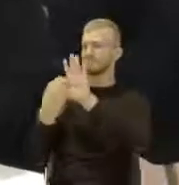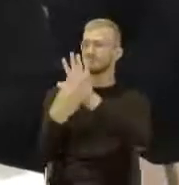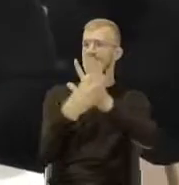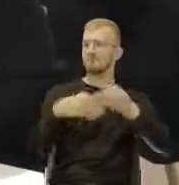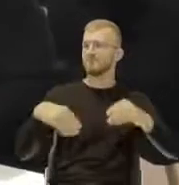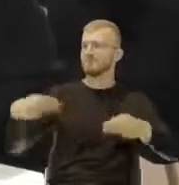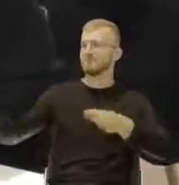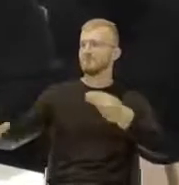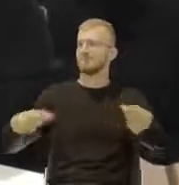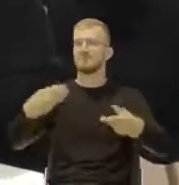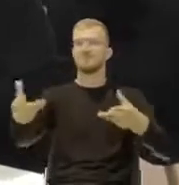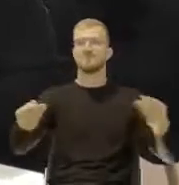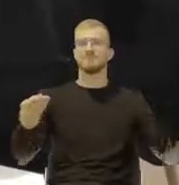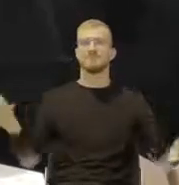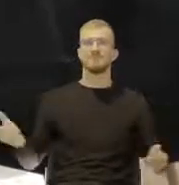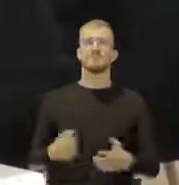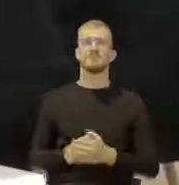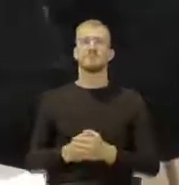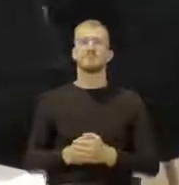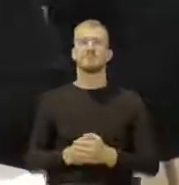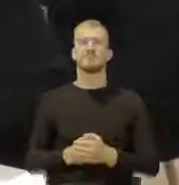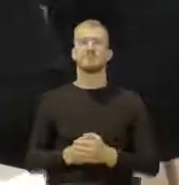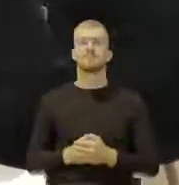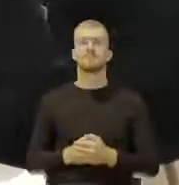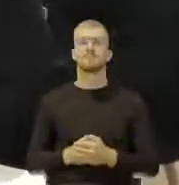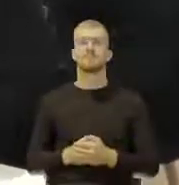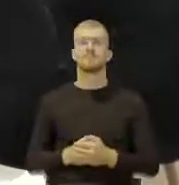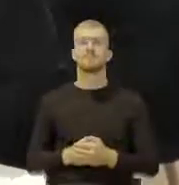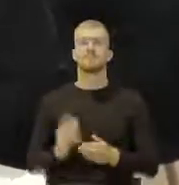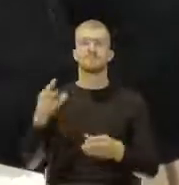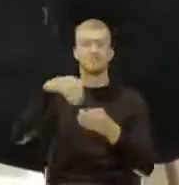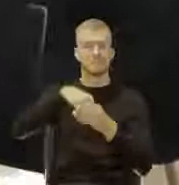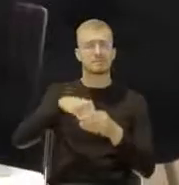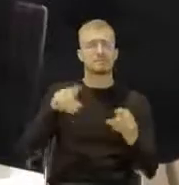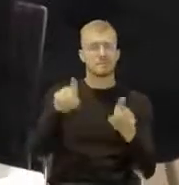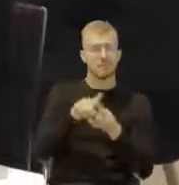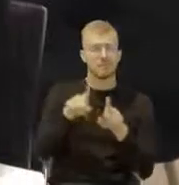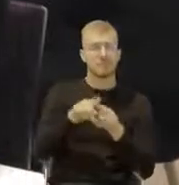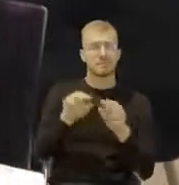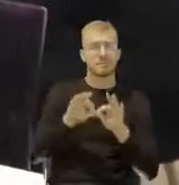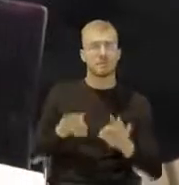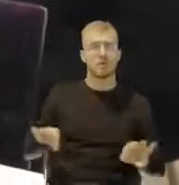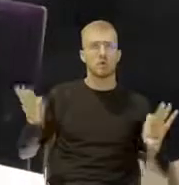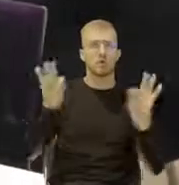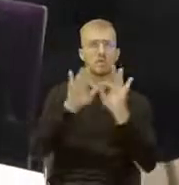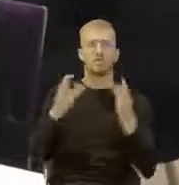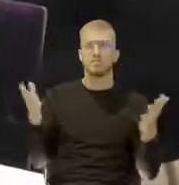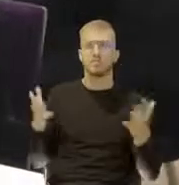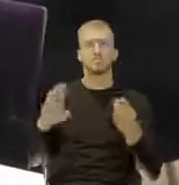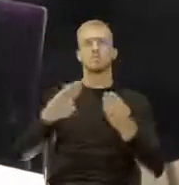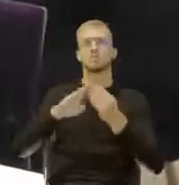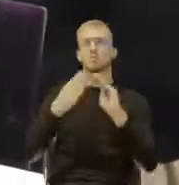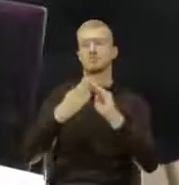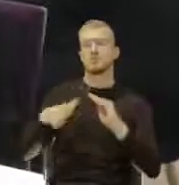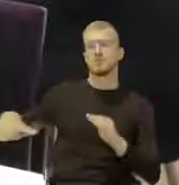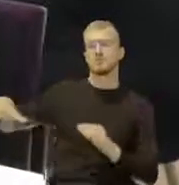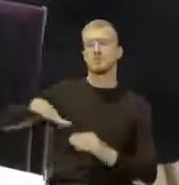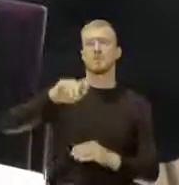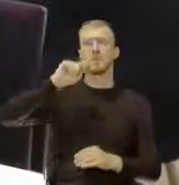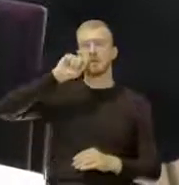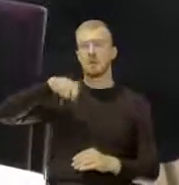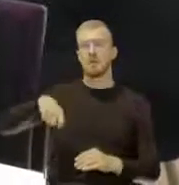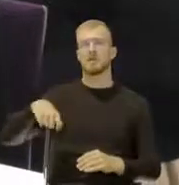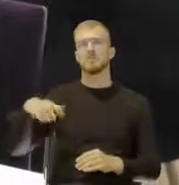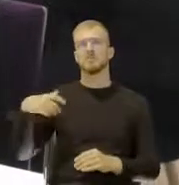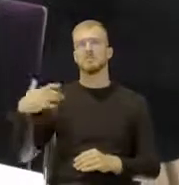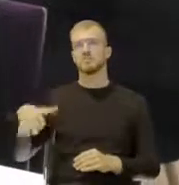diplomacy and the reconstruction of the cities of Ukraine to working together to achieve climate goals. We were especially delighted